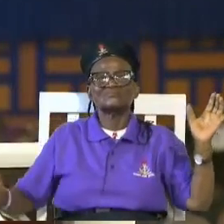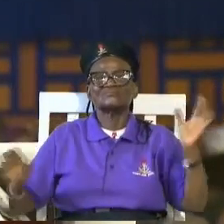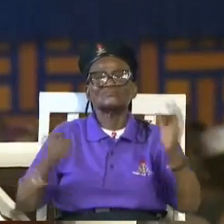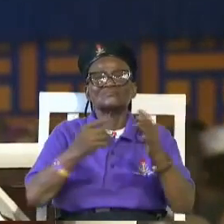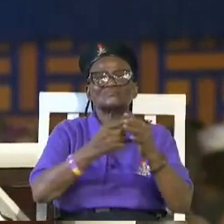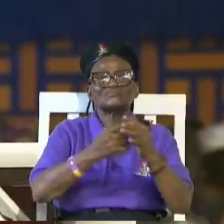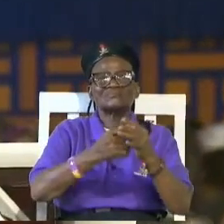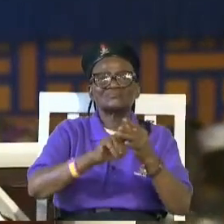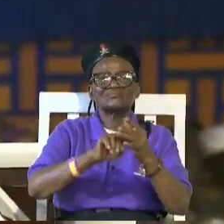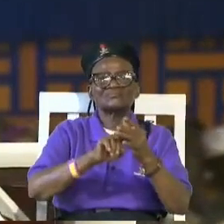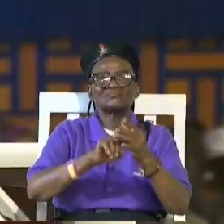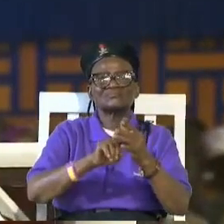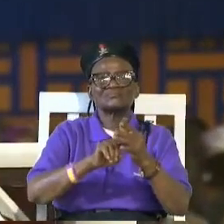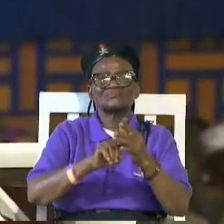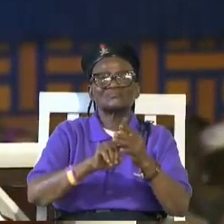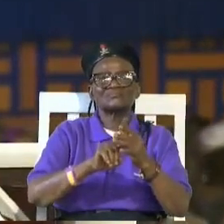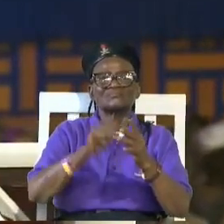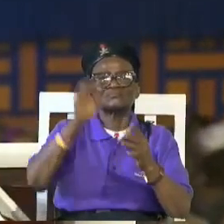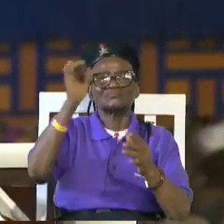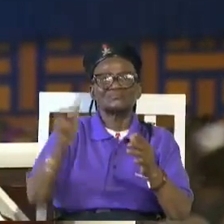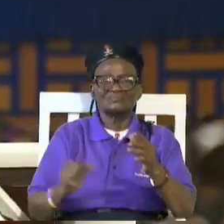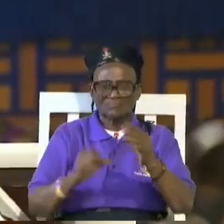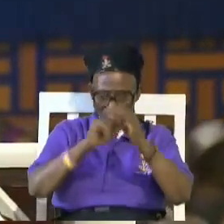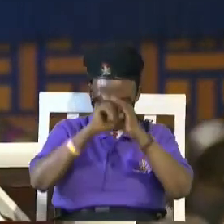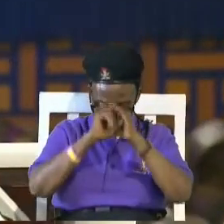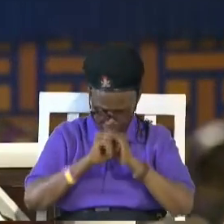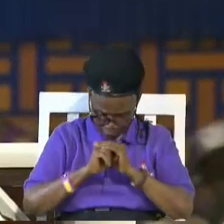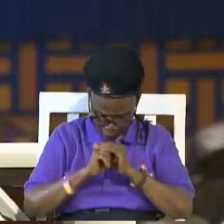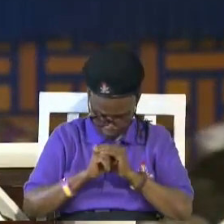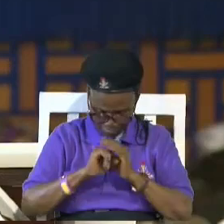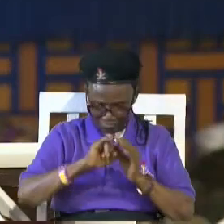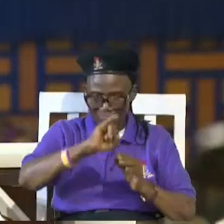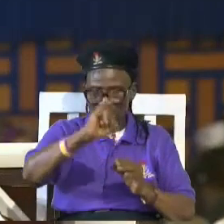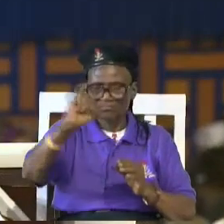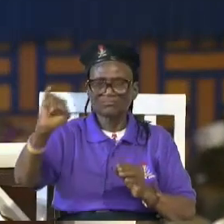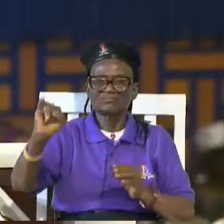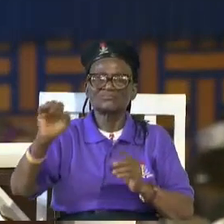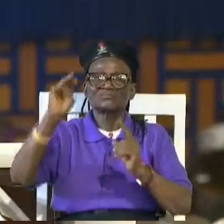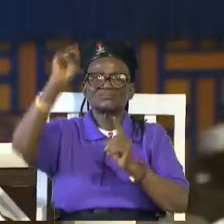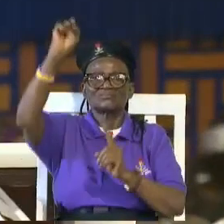started by worshiping Him.